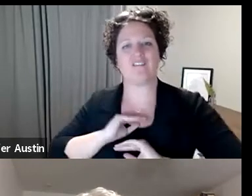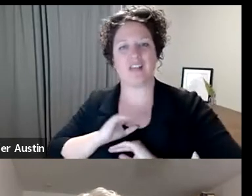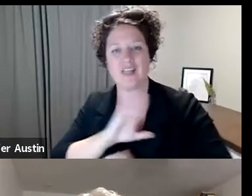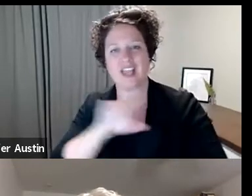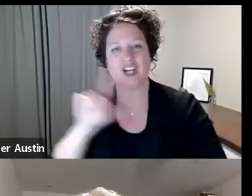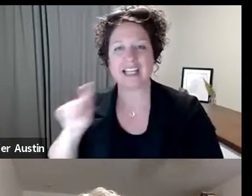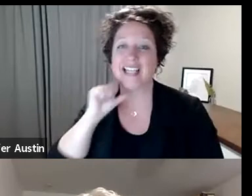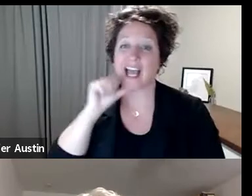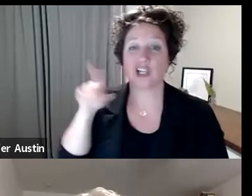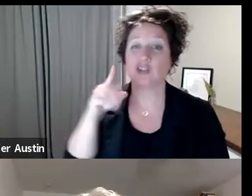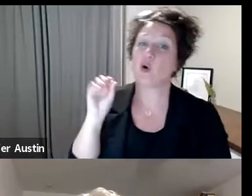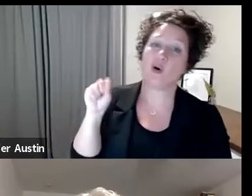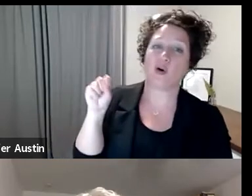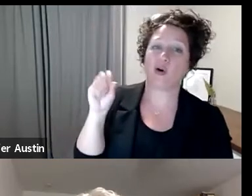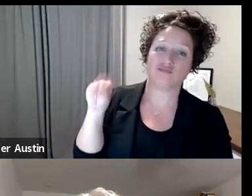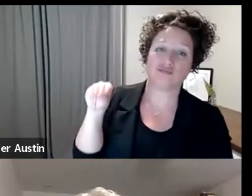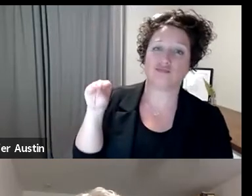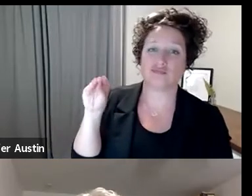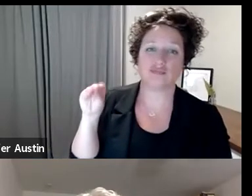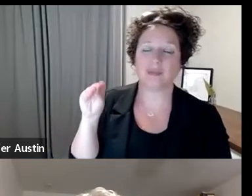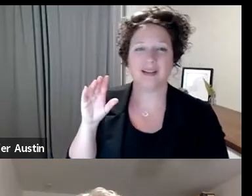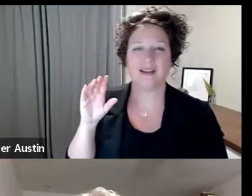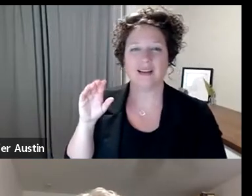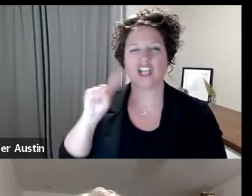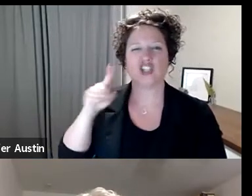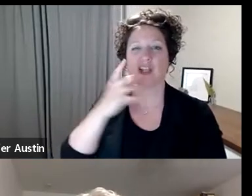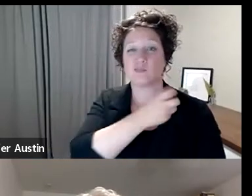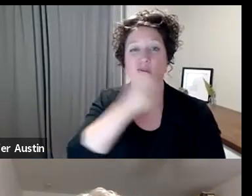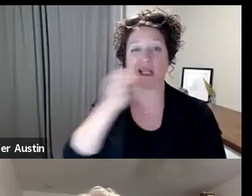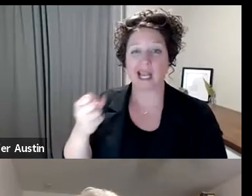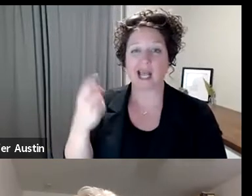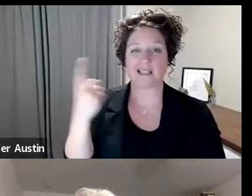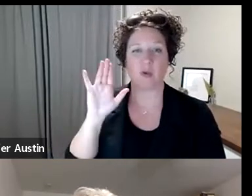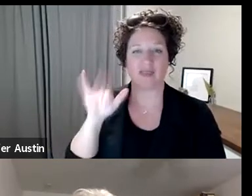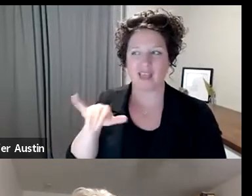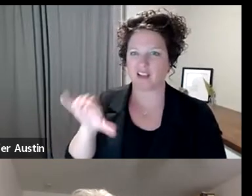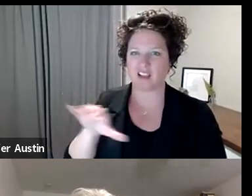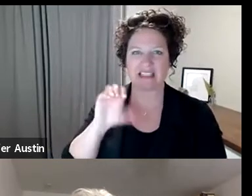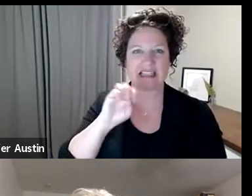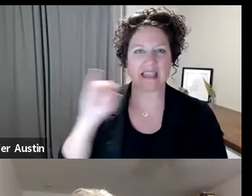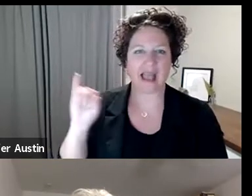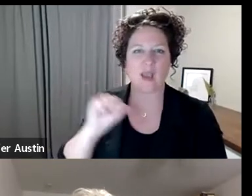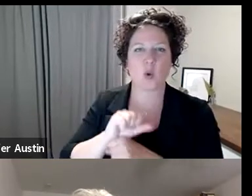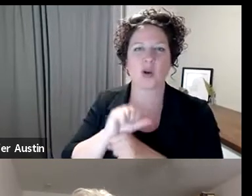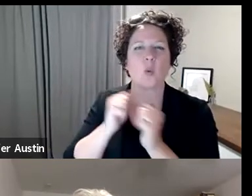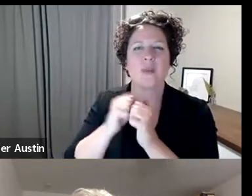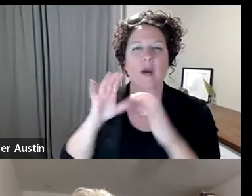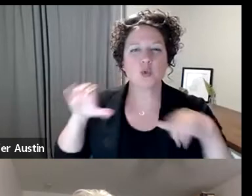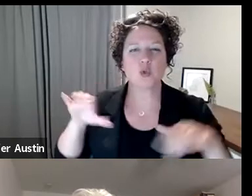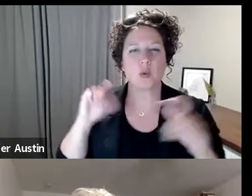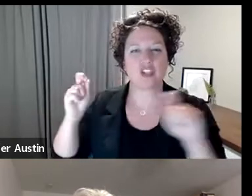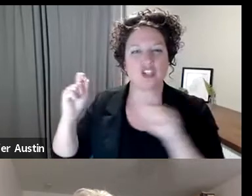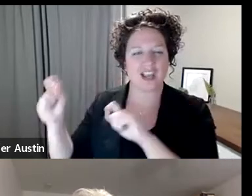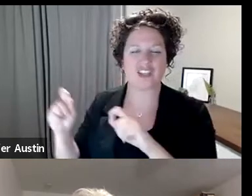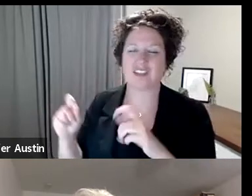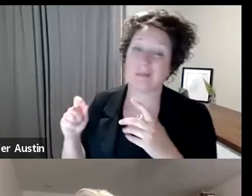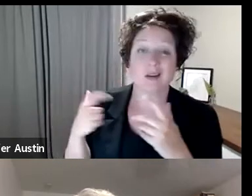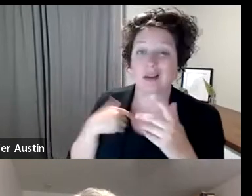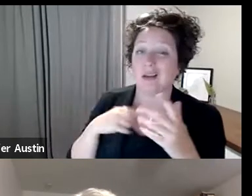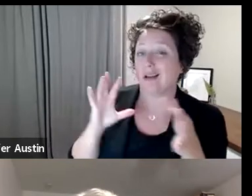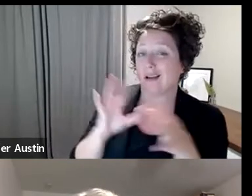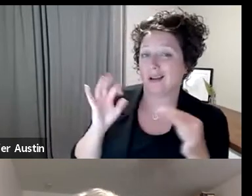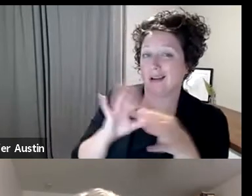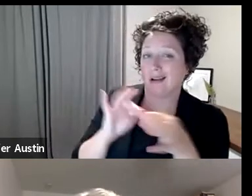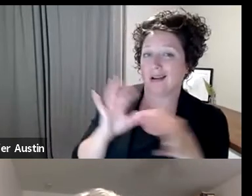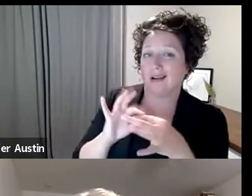paying lip service, not just bringing on somebody to do DEI work without actually making any structural changes. It's been said a lot in these last